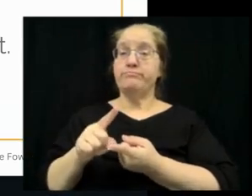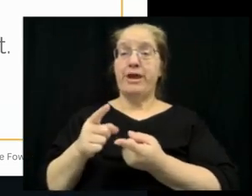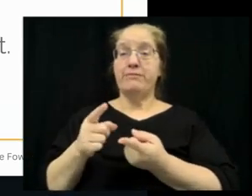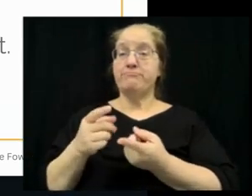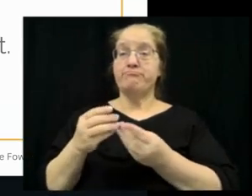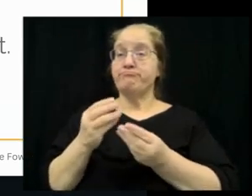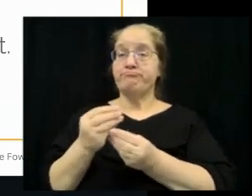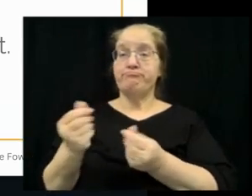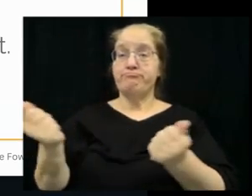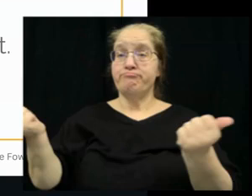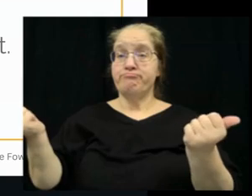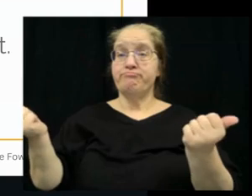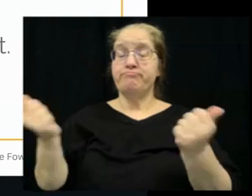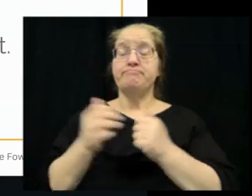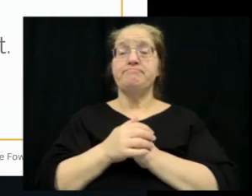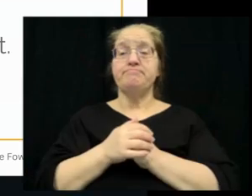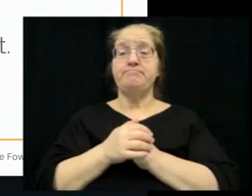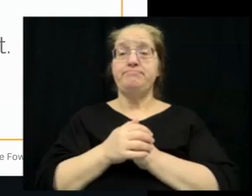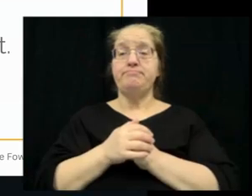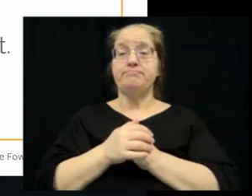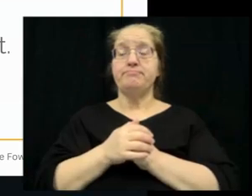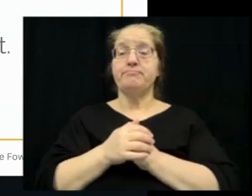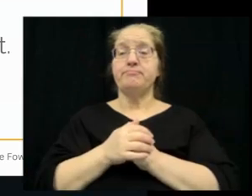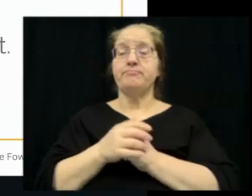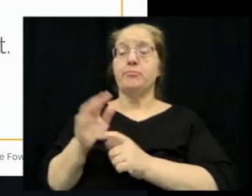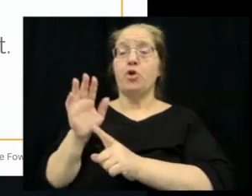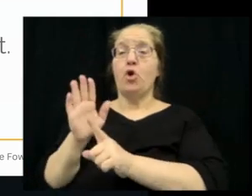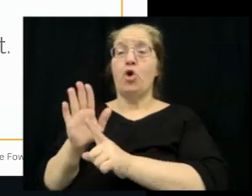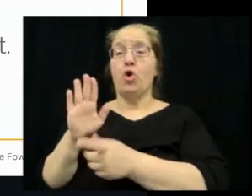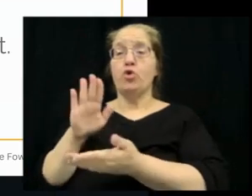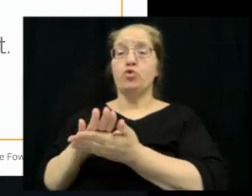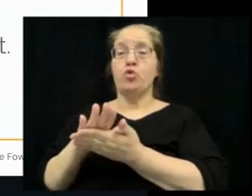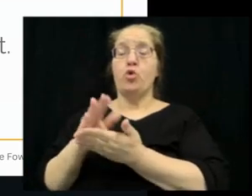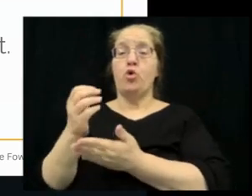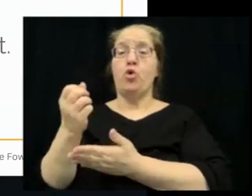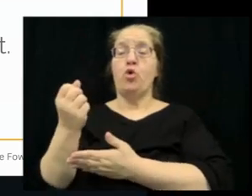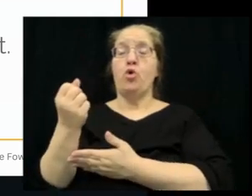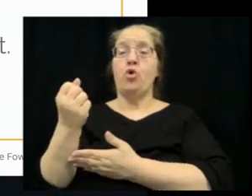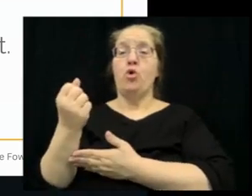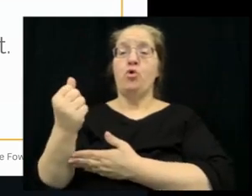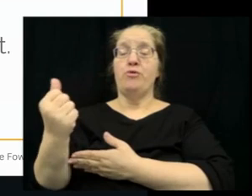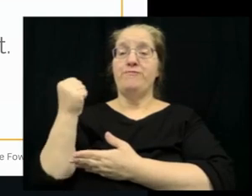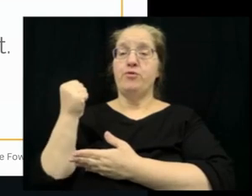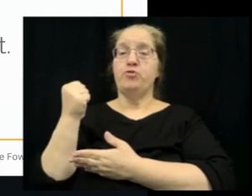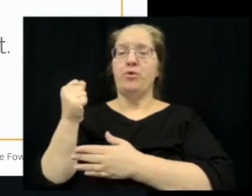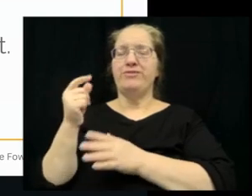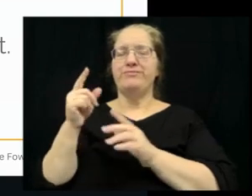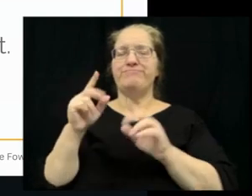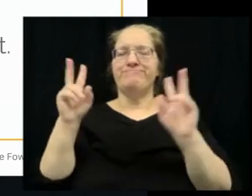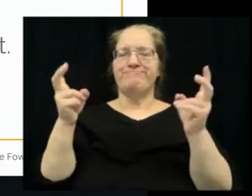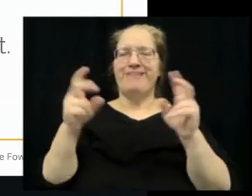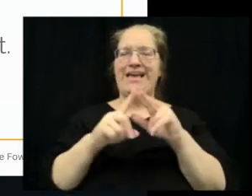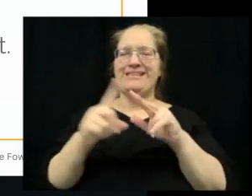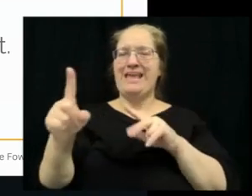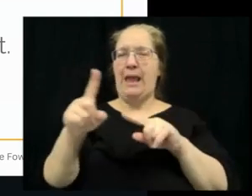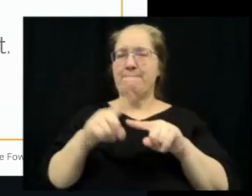year. The child's school refusal appeared to be escape-based, meaning she didn't want to go to school because she wanted